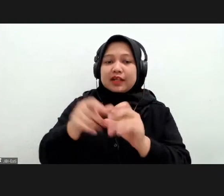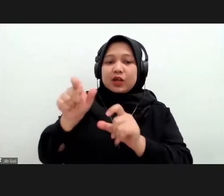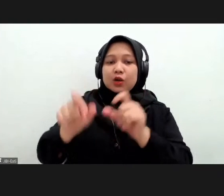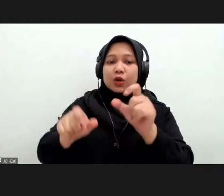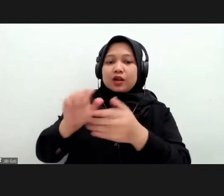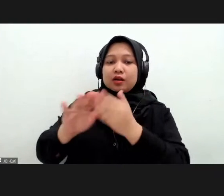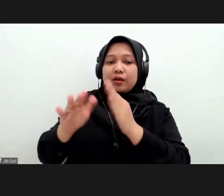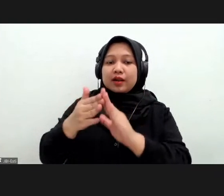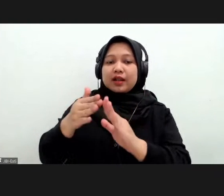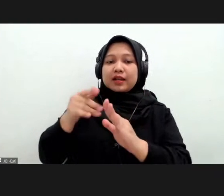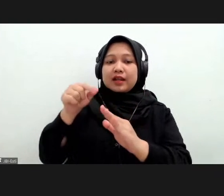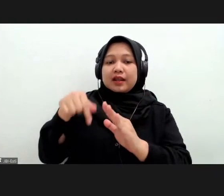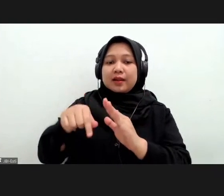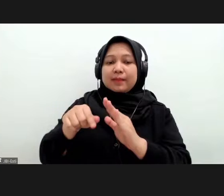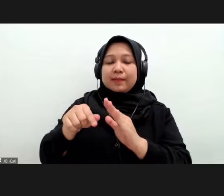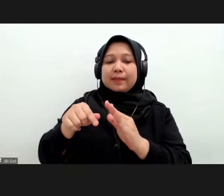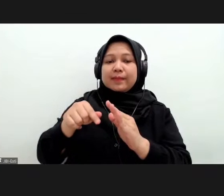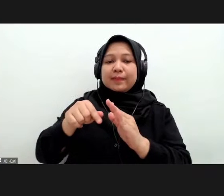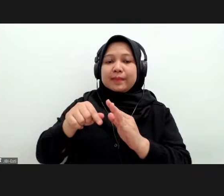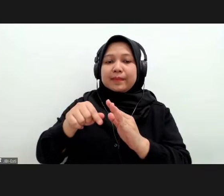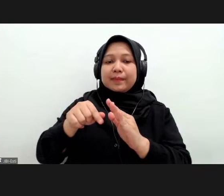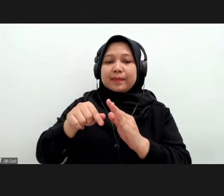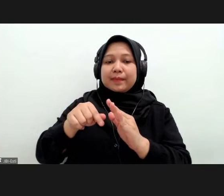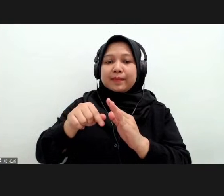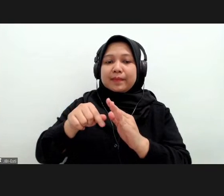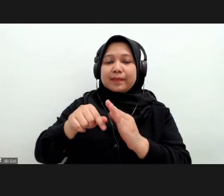build and strengthen partnership.